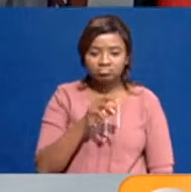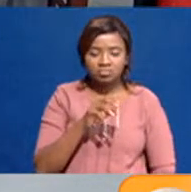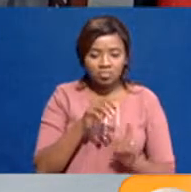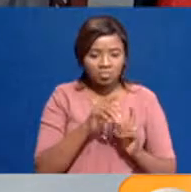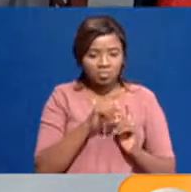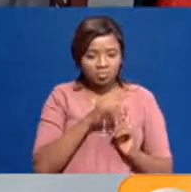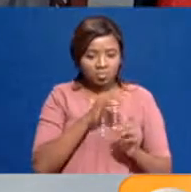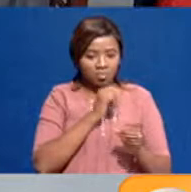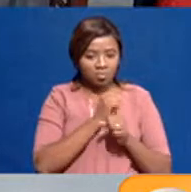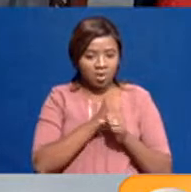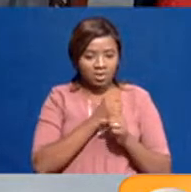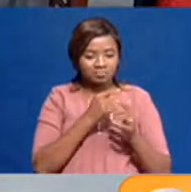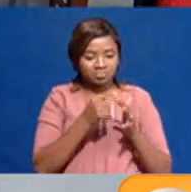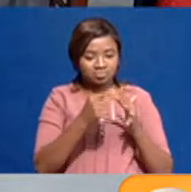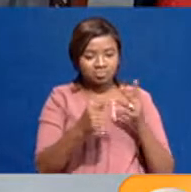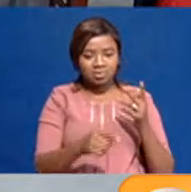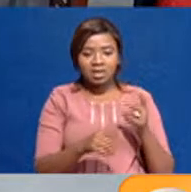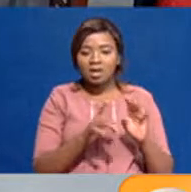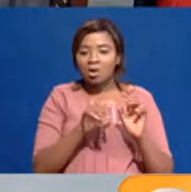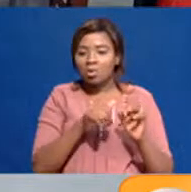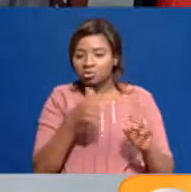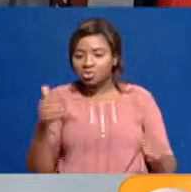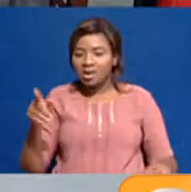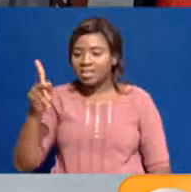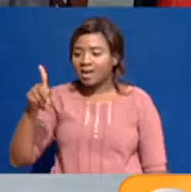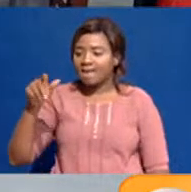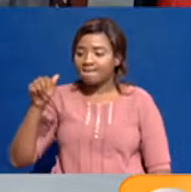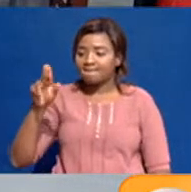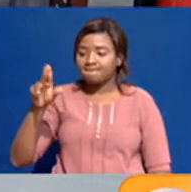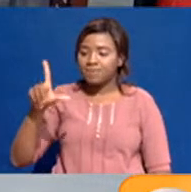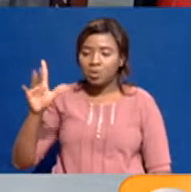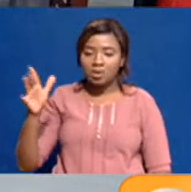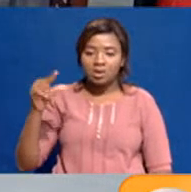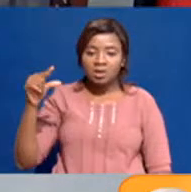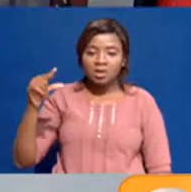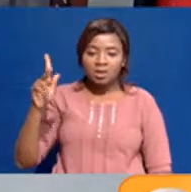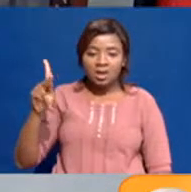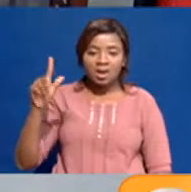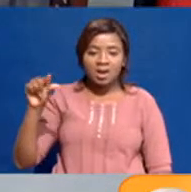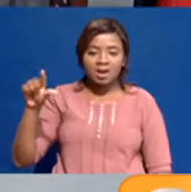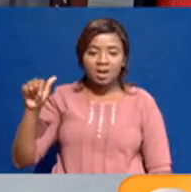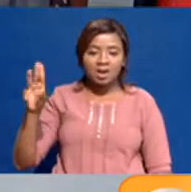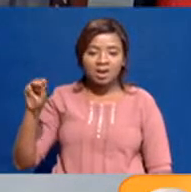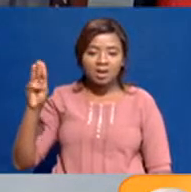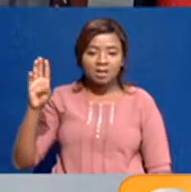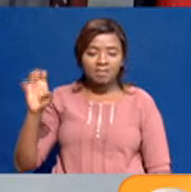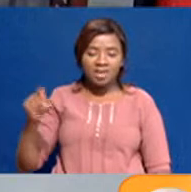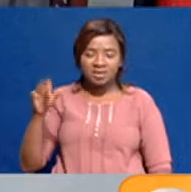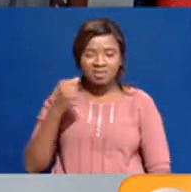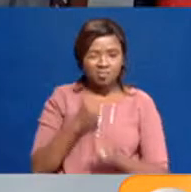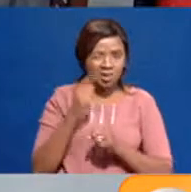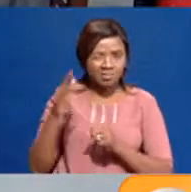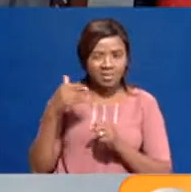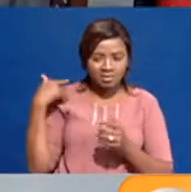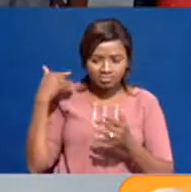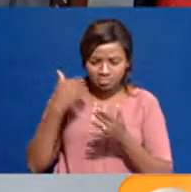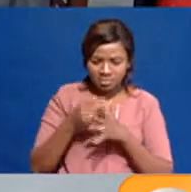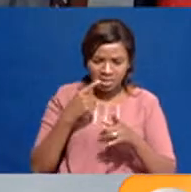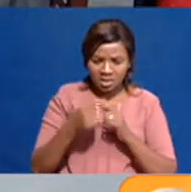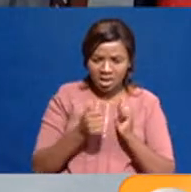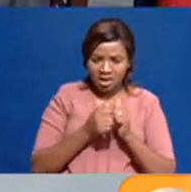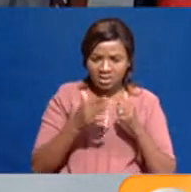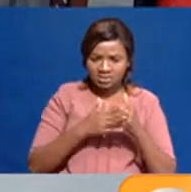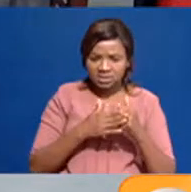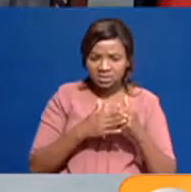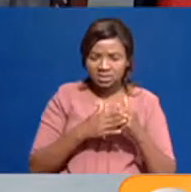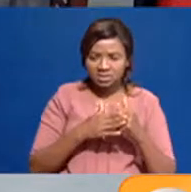you're talking about, let's say Paul Kagame. He's been there, what, since 1996, let's say, which is